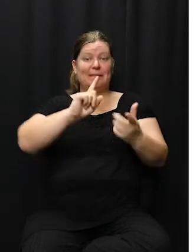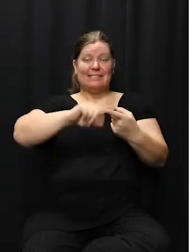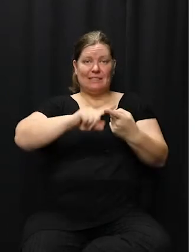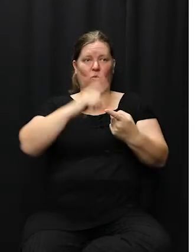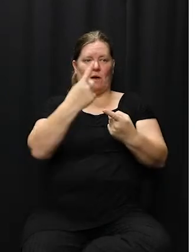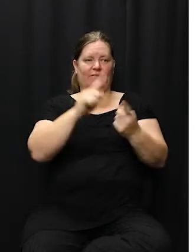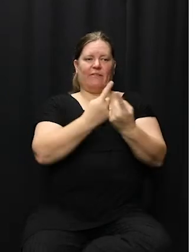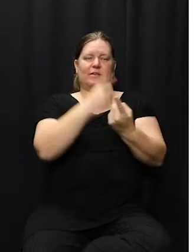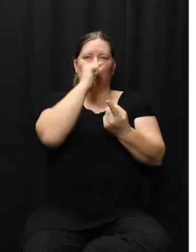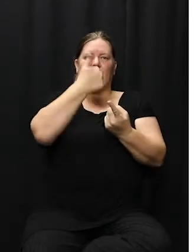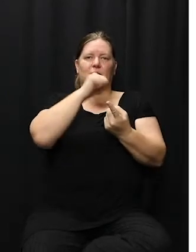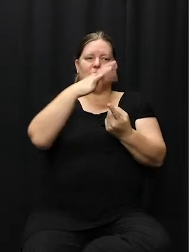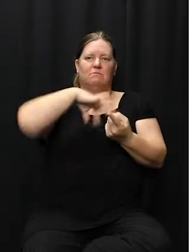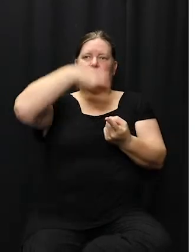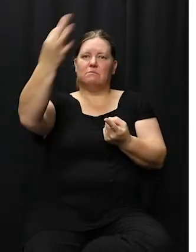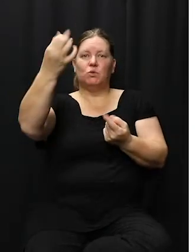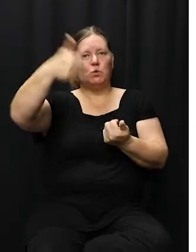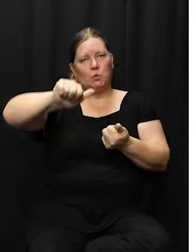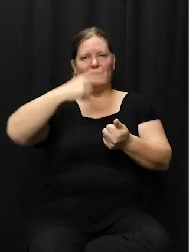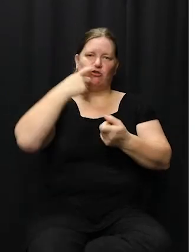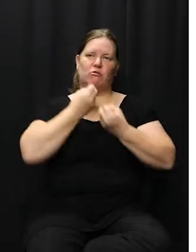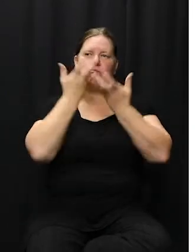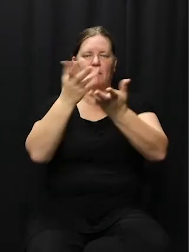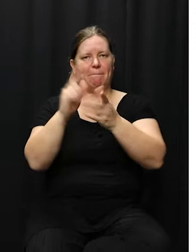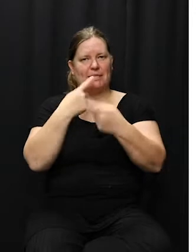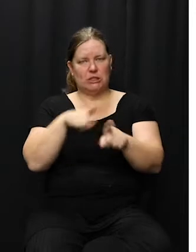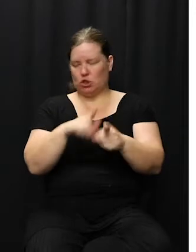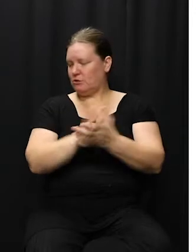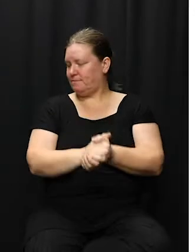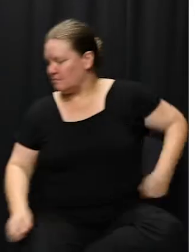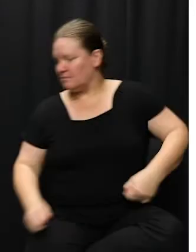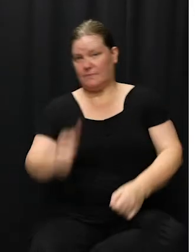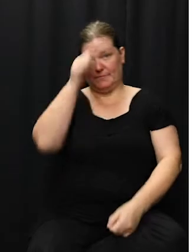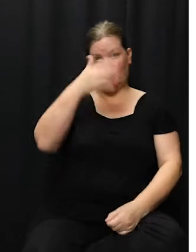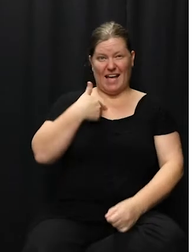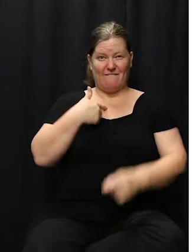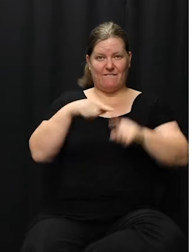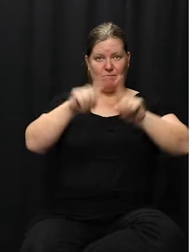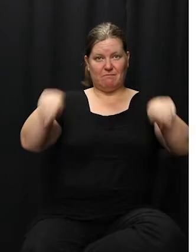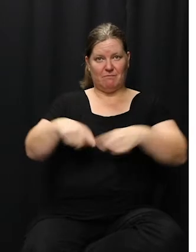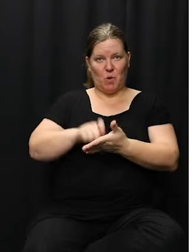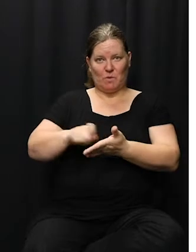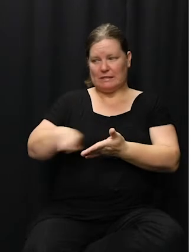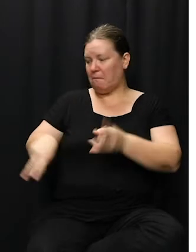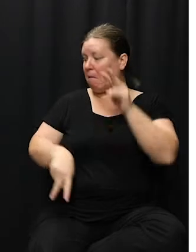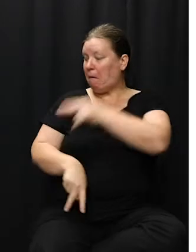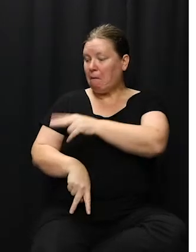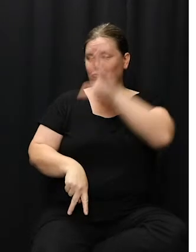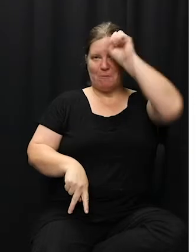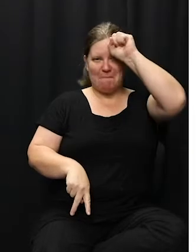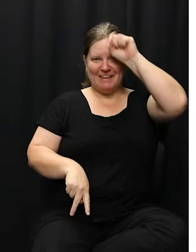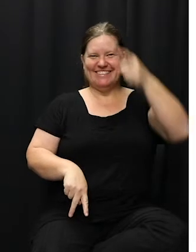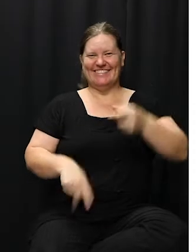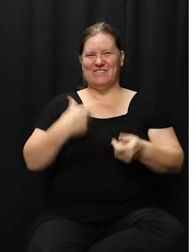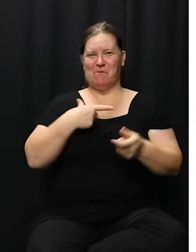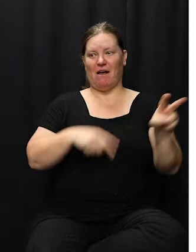can use, an option, a resource you can use to give a message in English. You know, I have like notes over here, so if you see